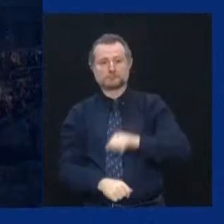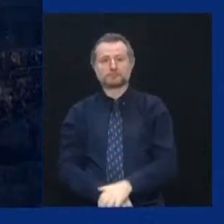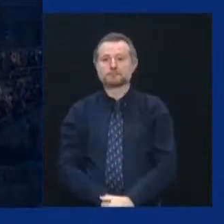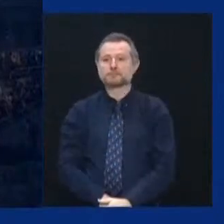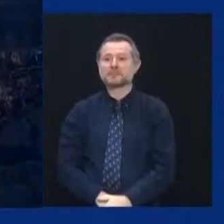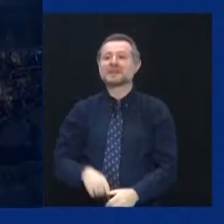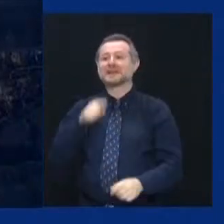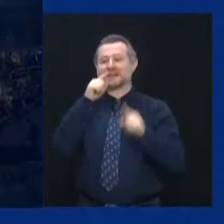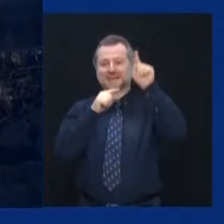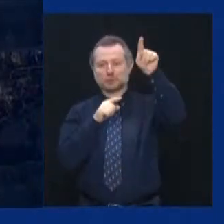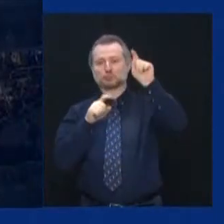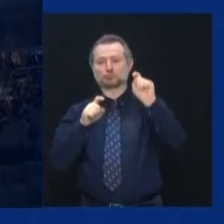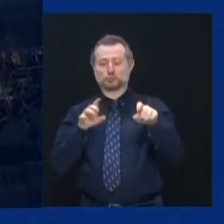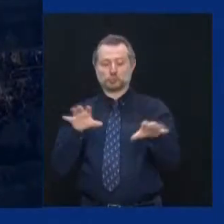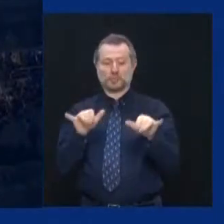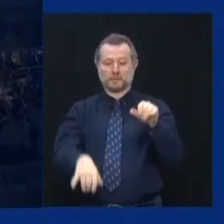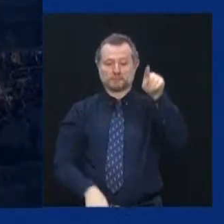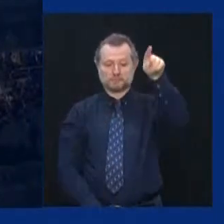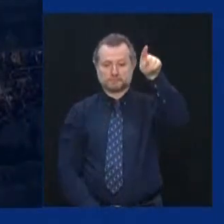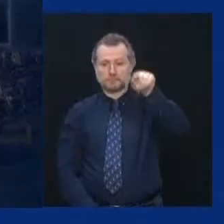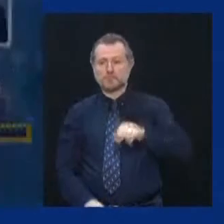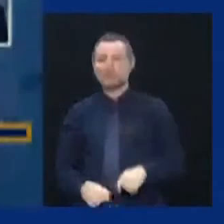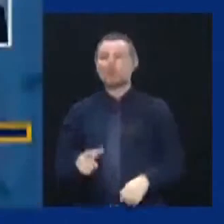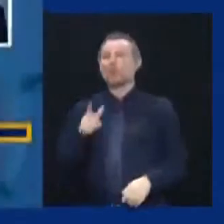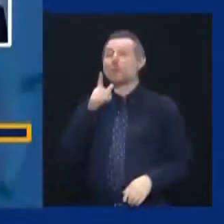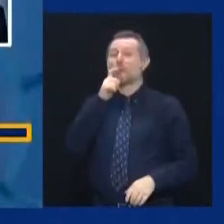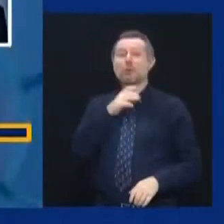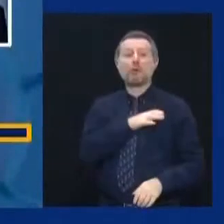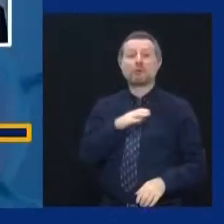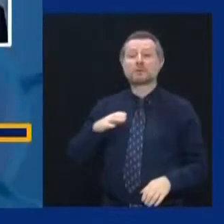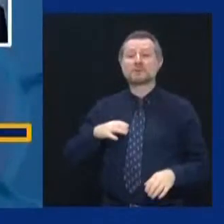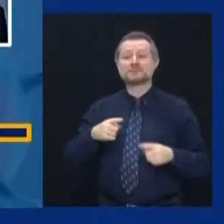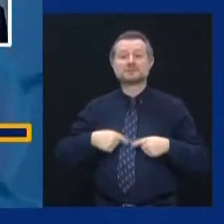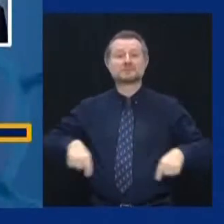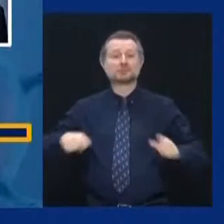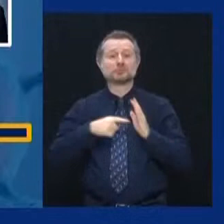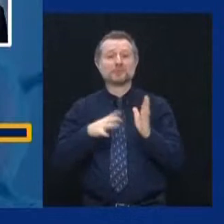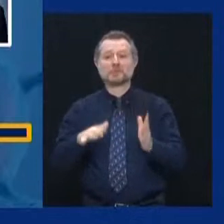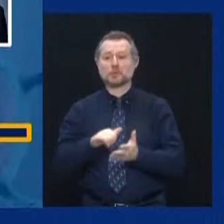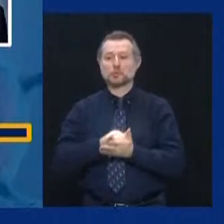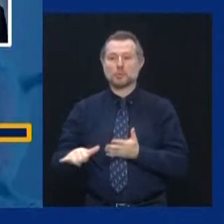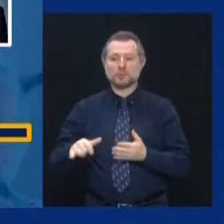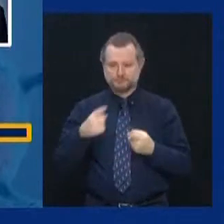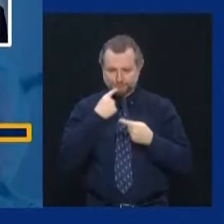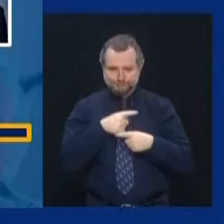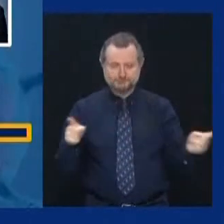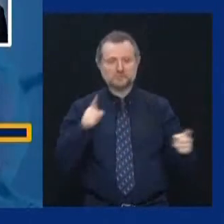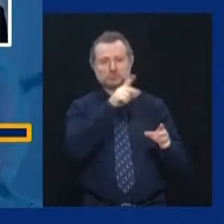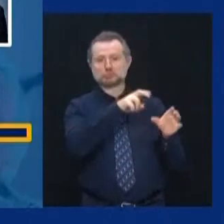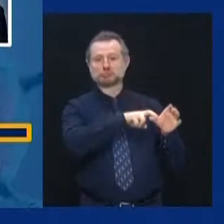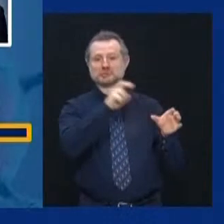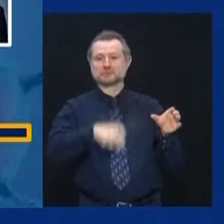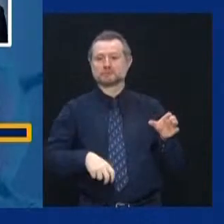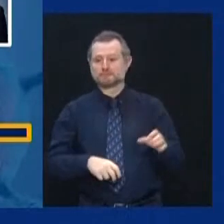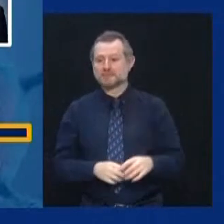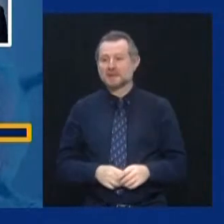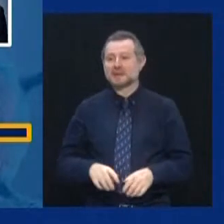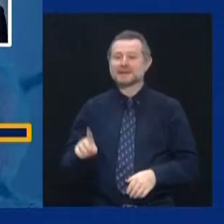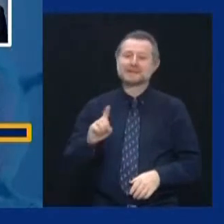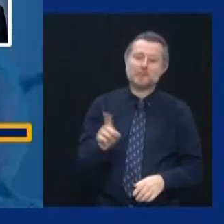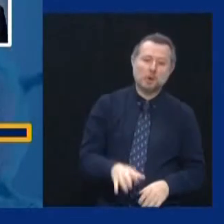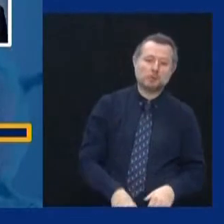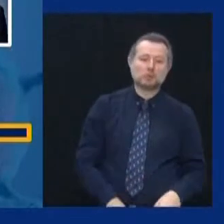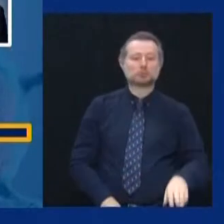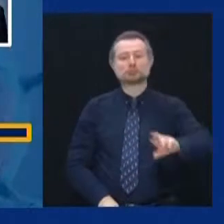act, but call for him to resign. I don't care if you're a Democrat. I don't care if you're a Republican. I don't care what